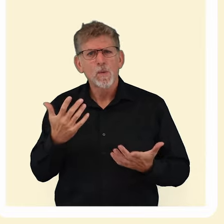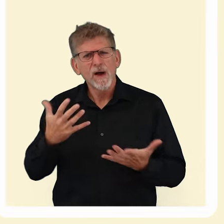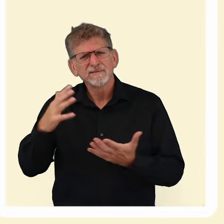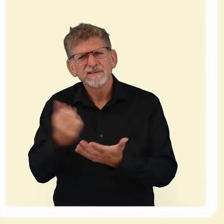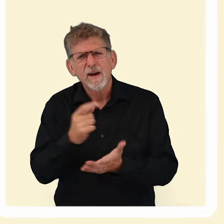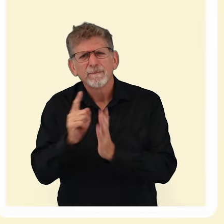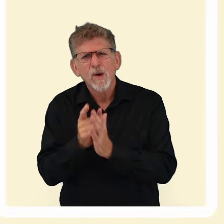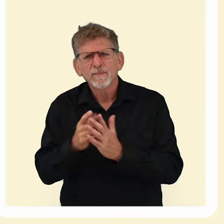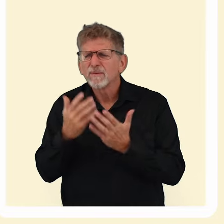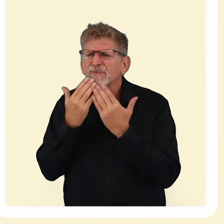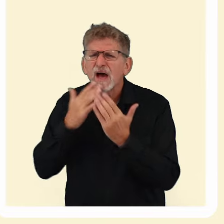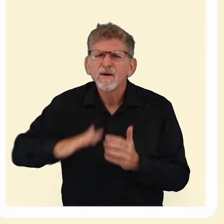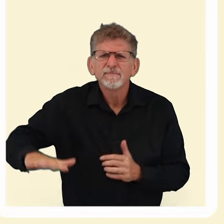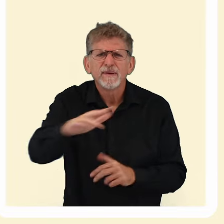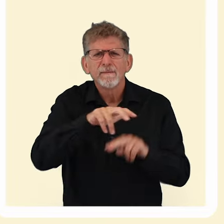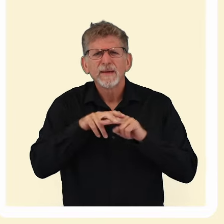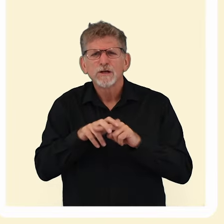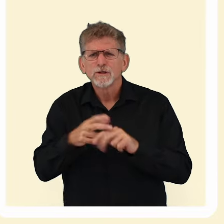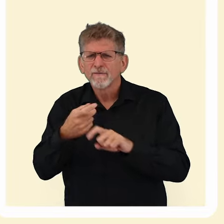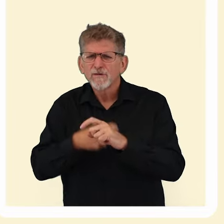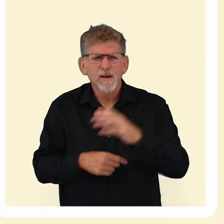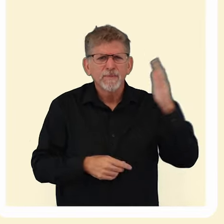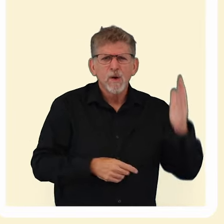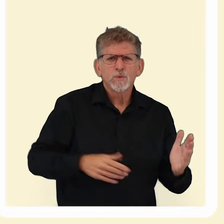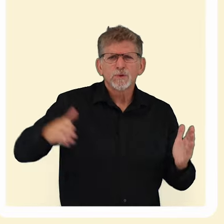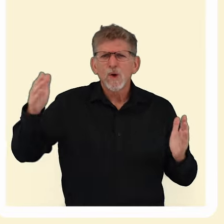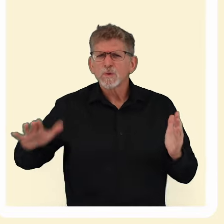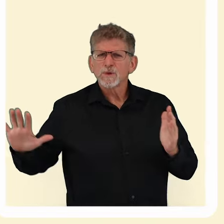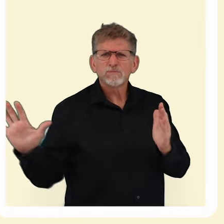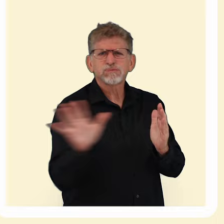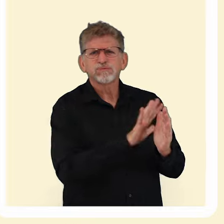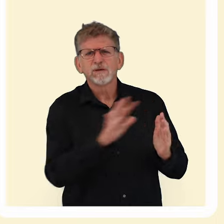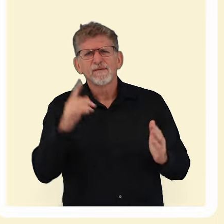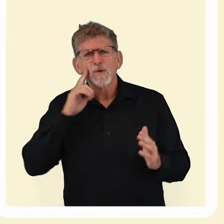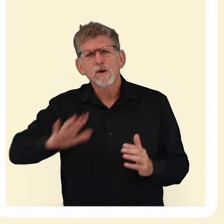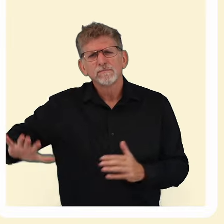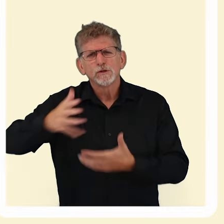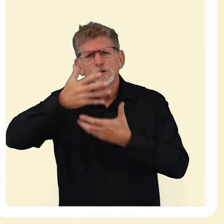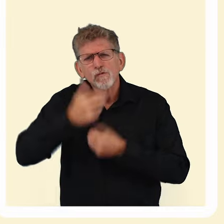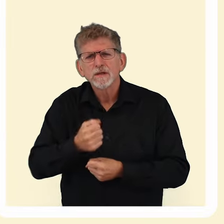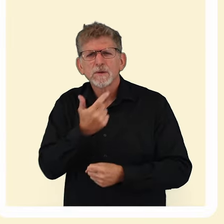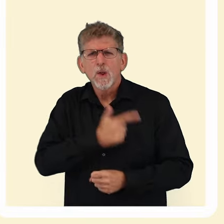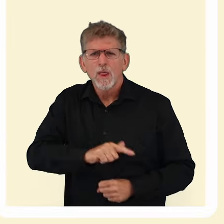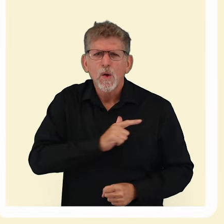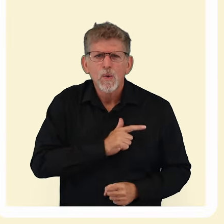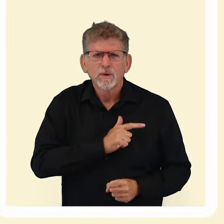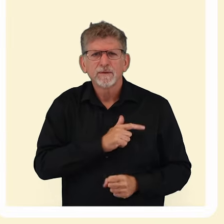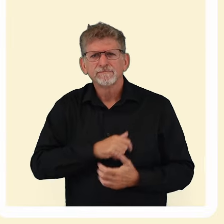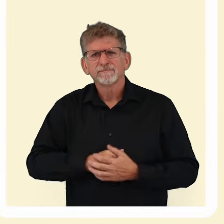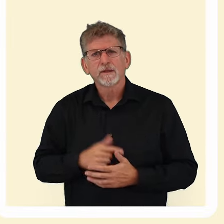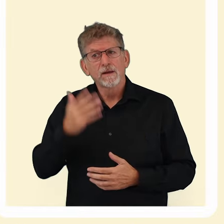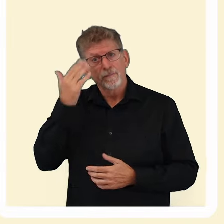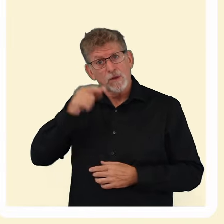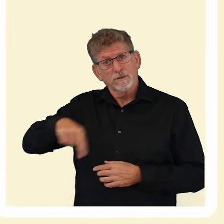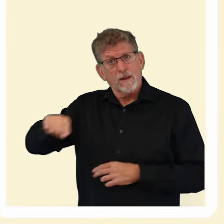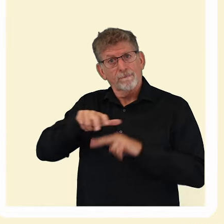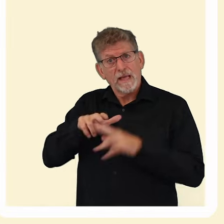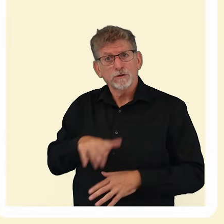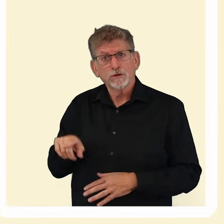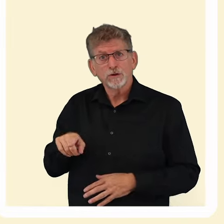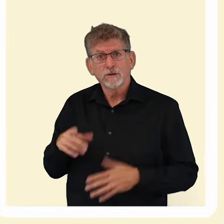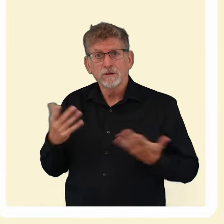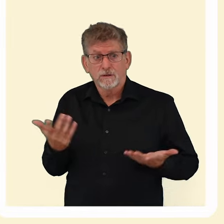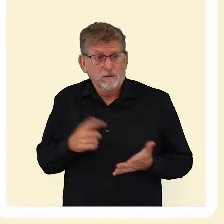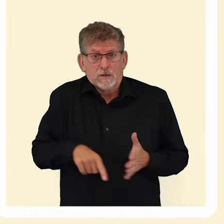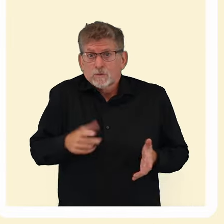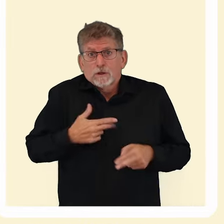take a moment to thank our passengers from coast to coast for their trust and their loyalty. Yeah, because passengers, that's what it's all about,